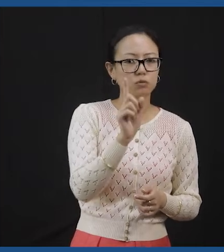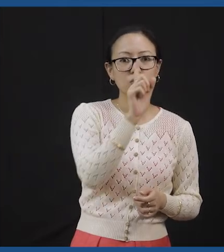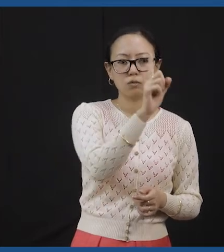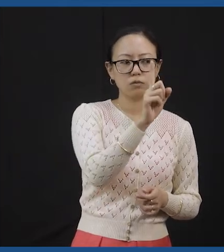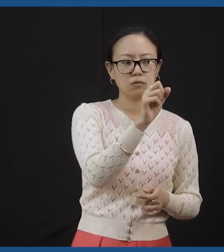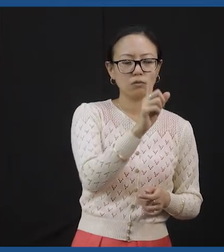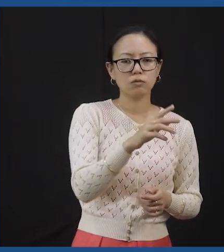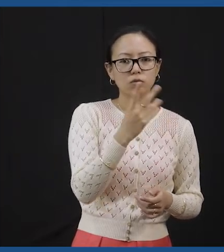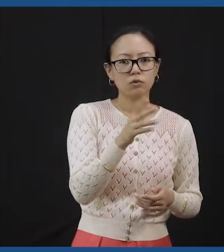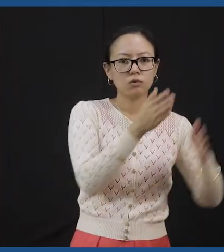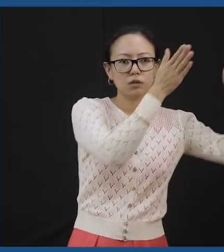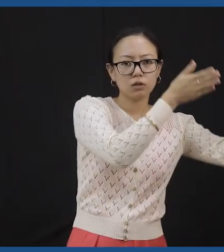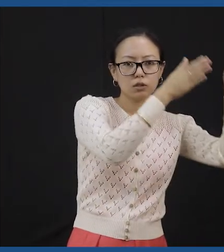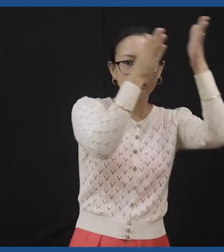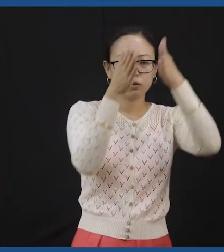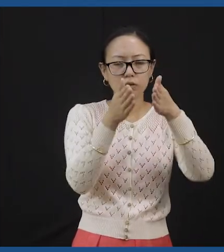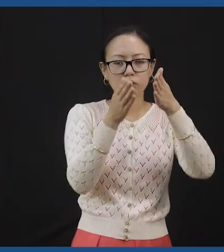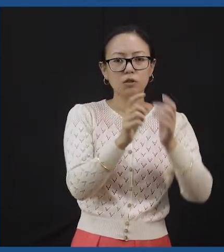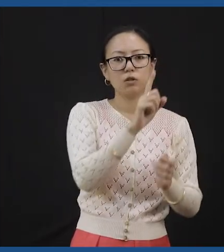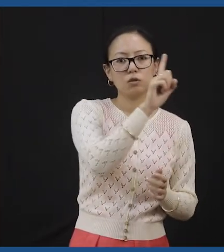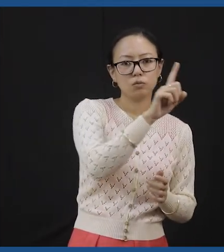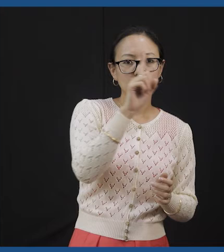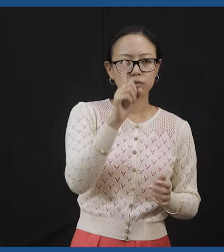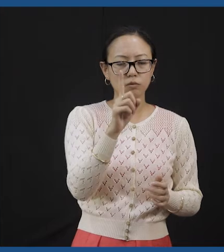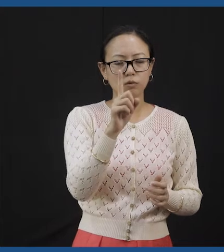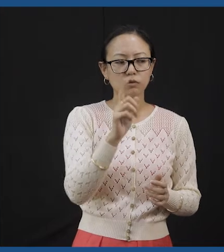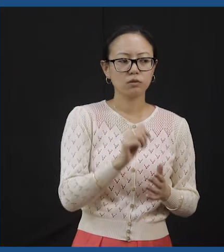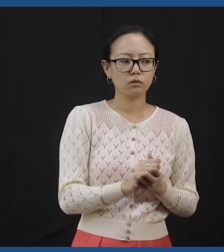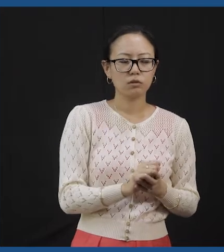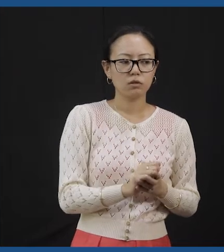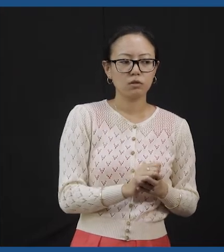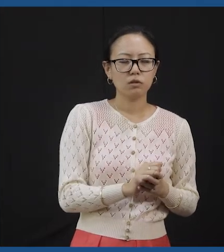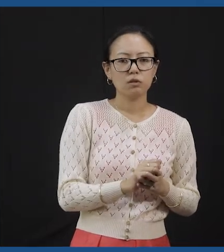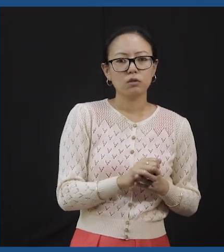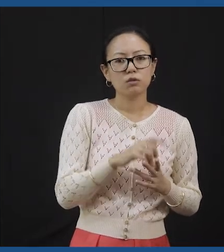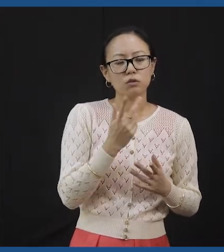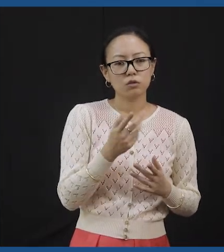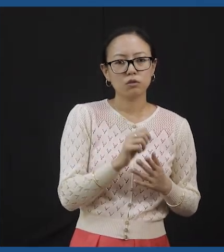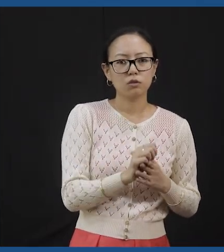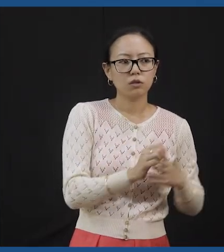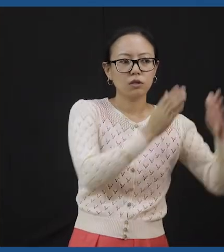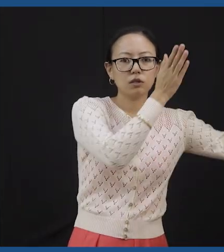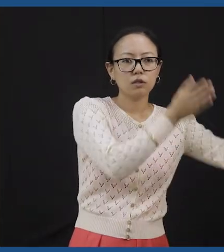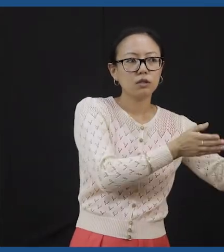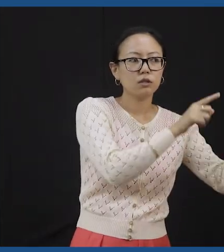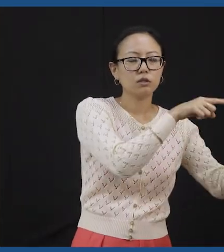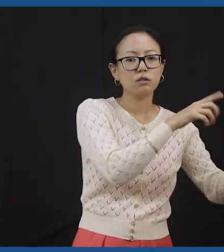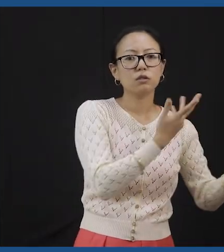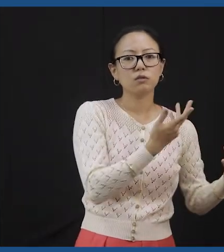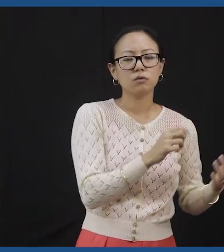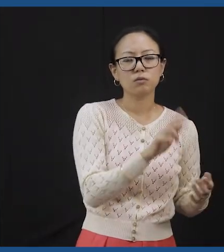to ones. So again, you take 1 from hundreds, which makes it 11. So 11 minus 6